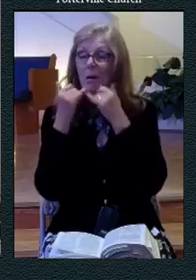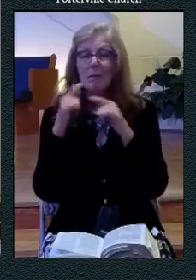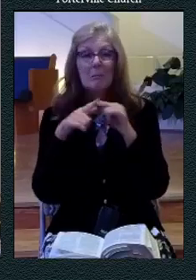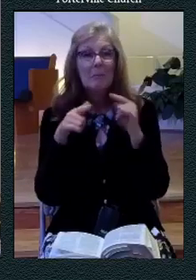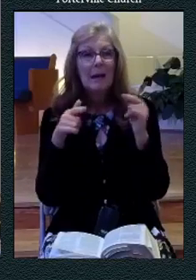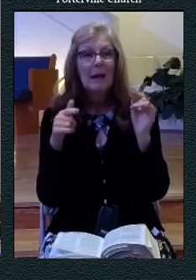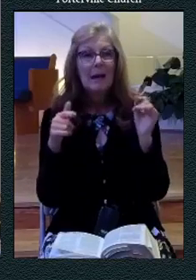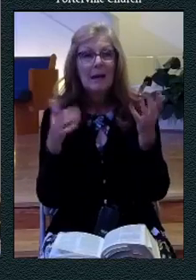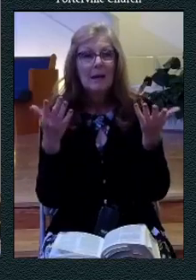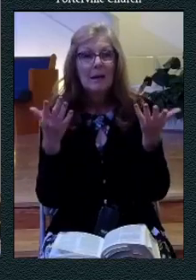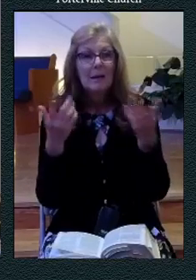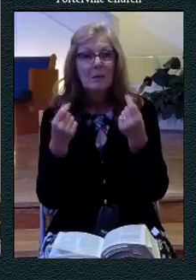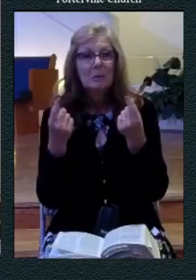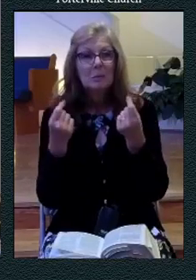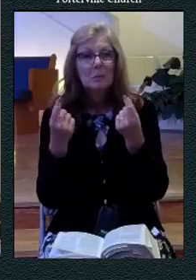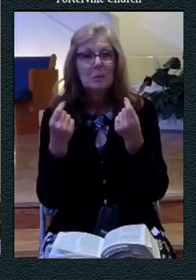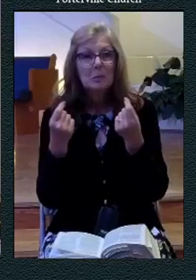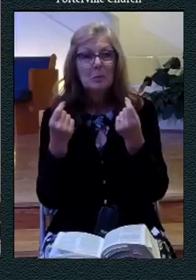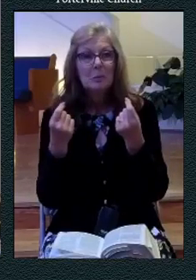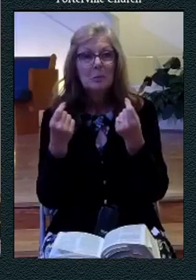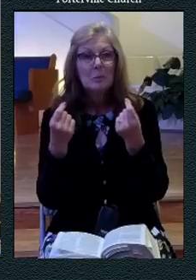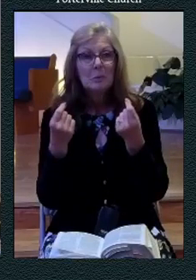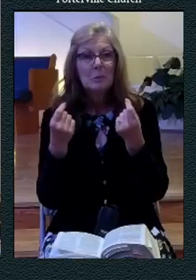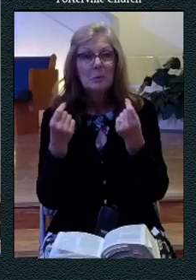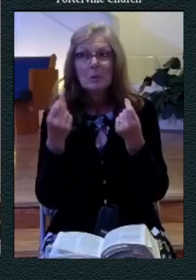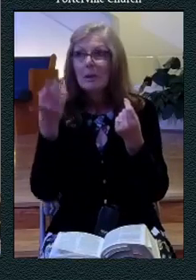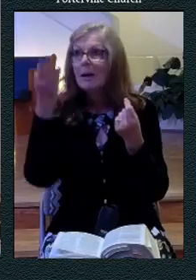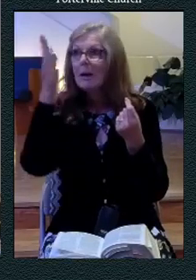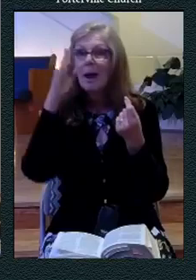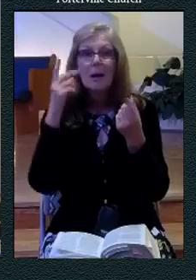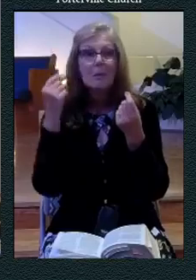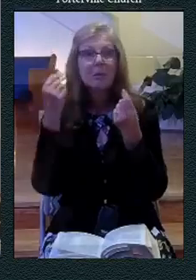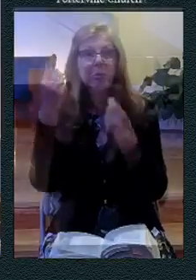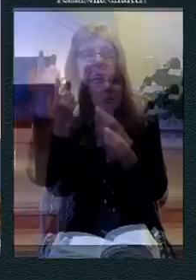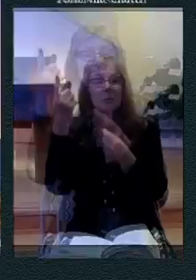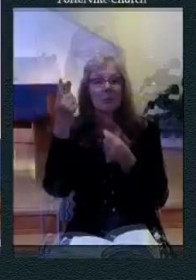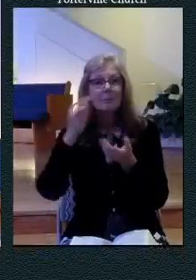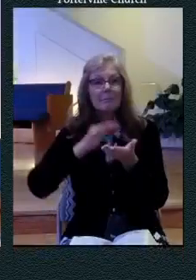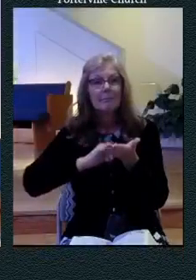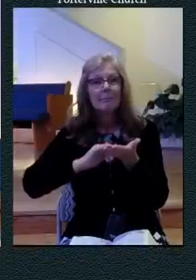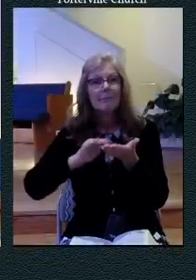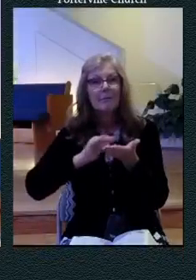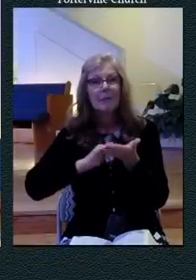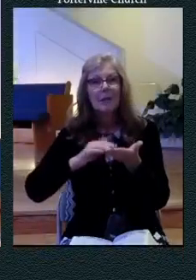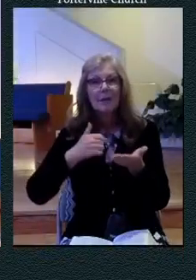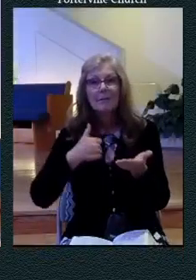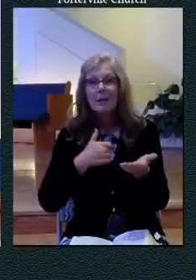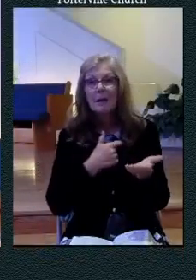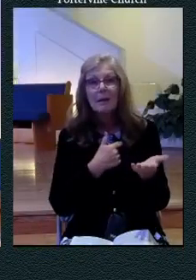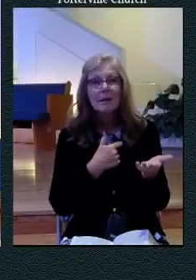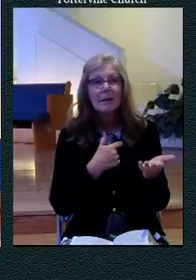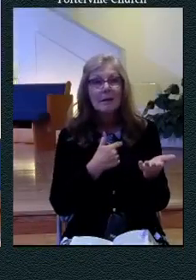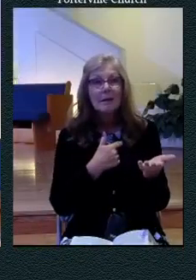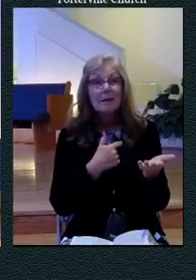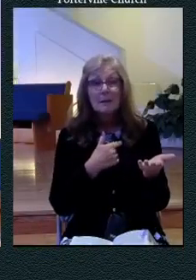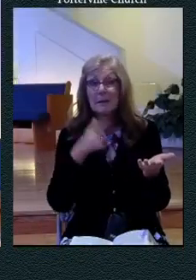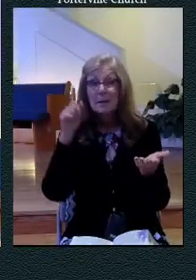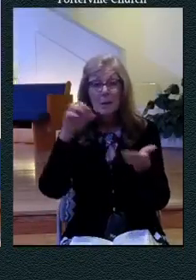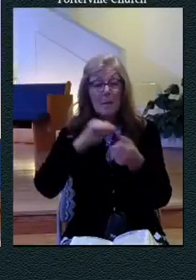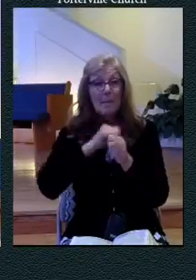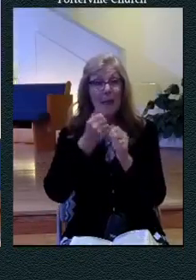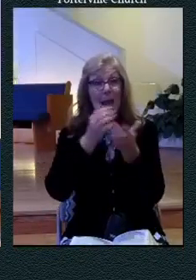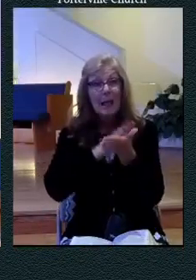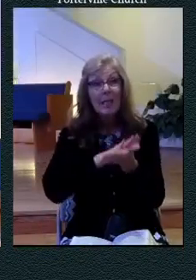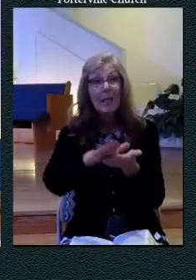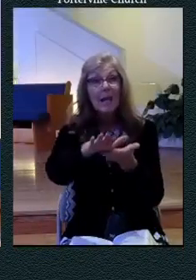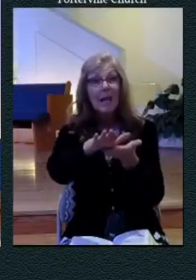does He do for us there? He justifies us. Well, what does this mean, He justifies us? We've read it already,